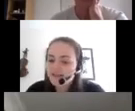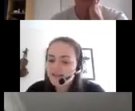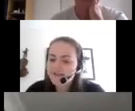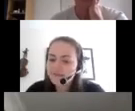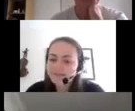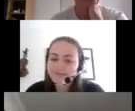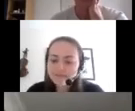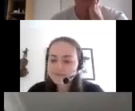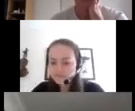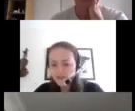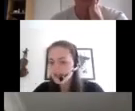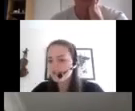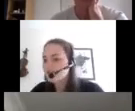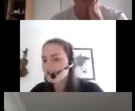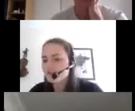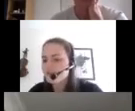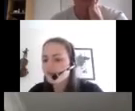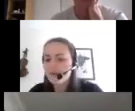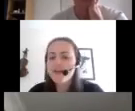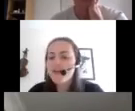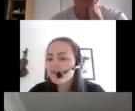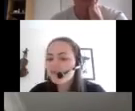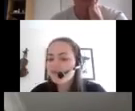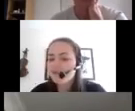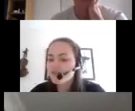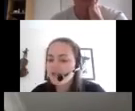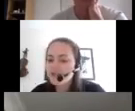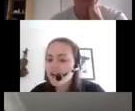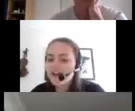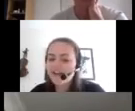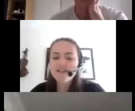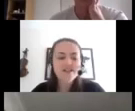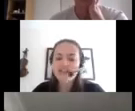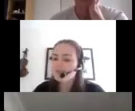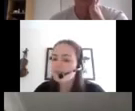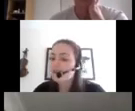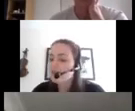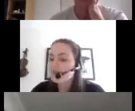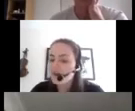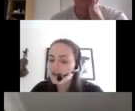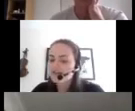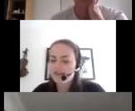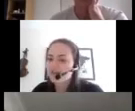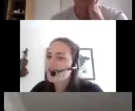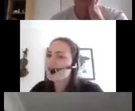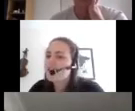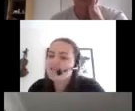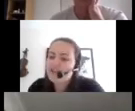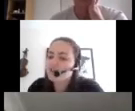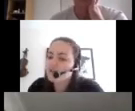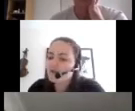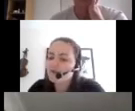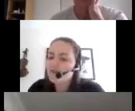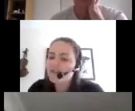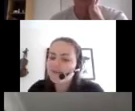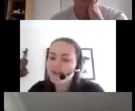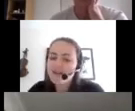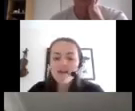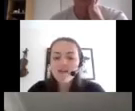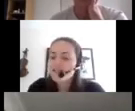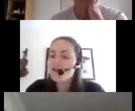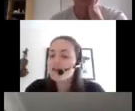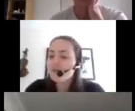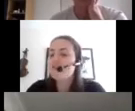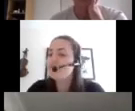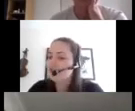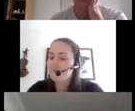you might receive. As we've touched on before, if you're using screen sharing, just explain how this works and how they are still in control of their screen,